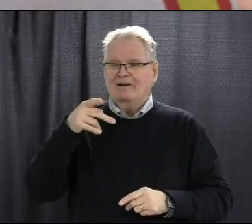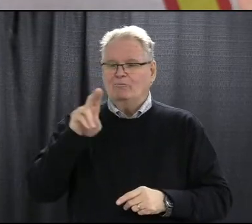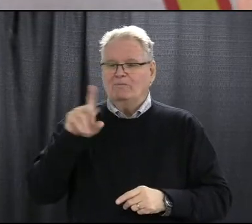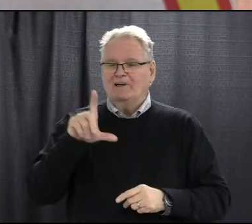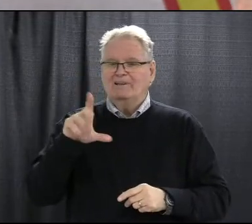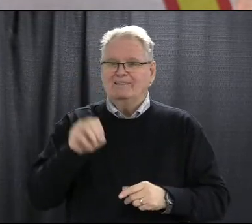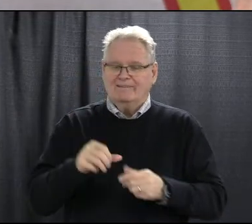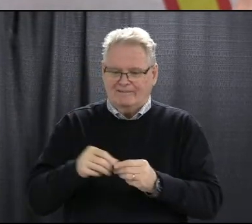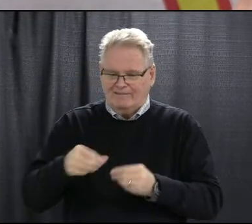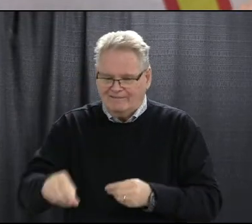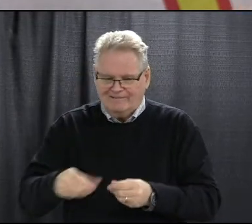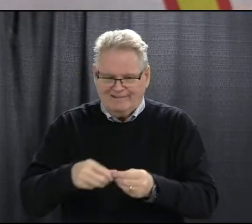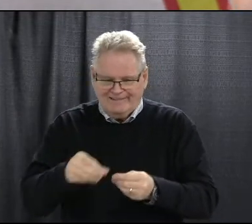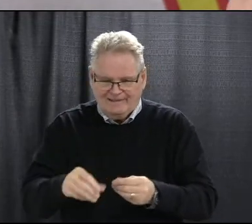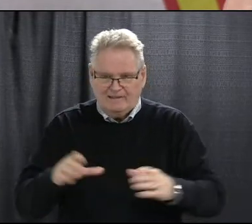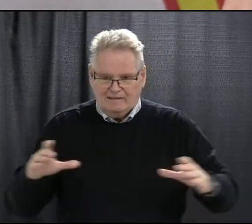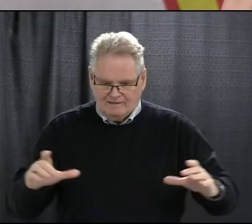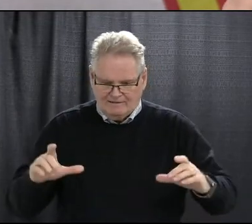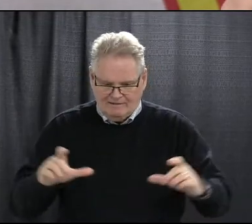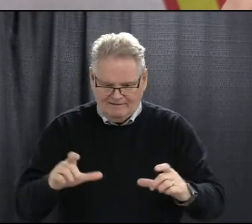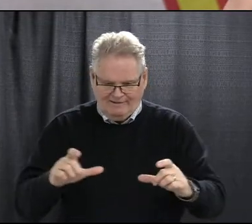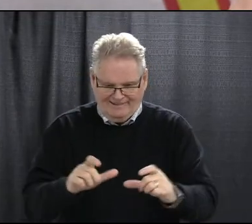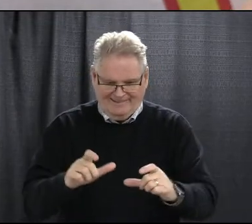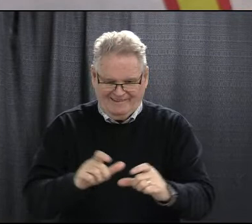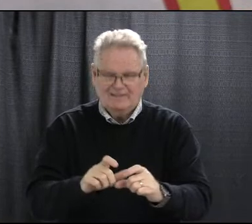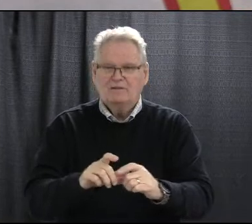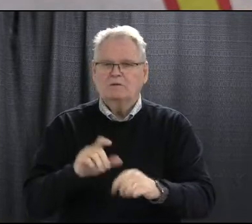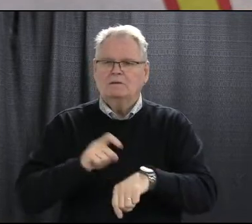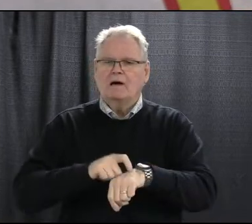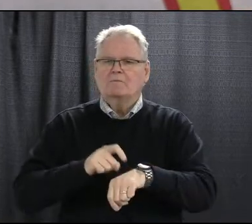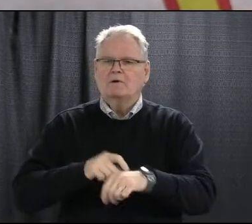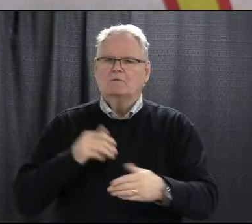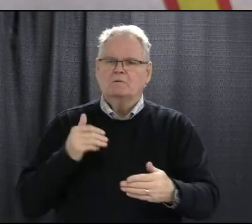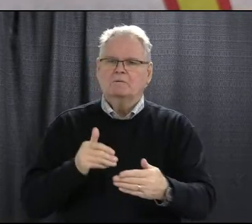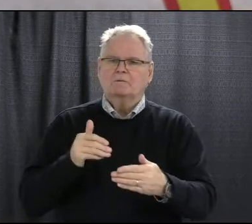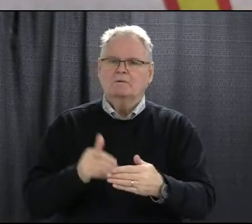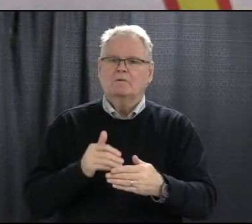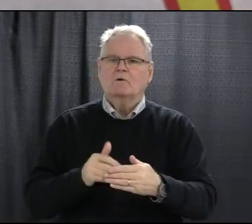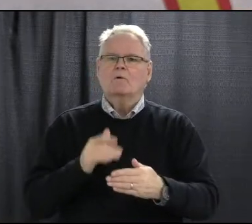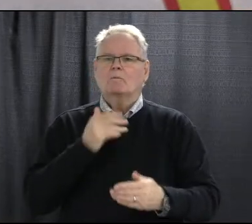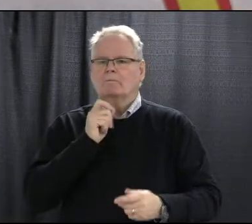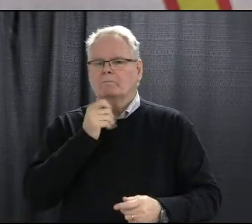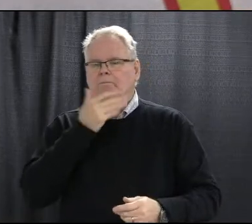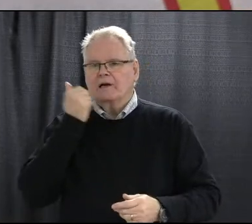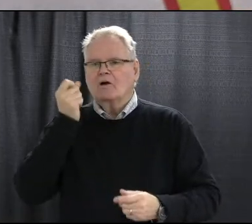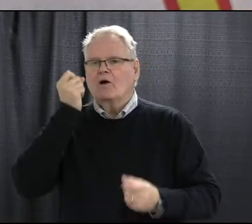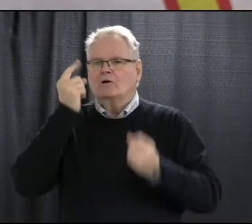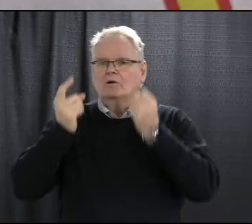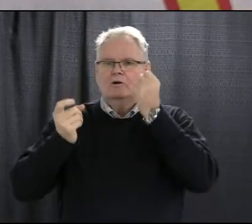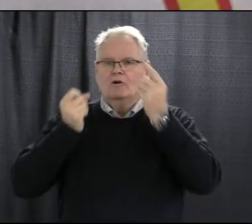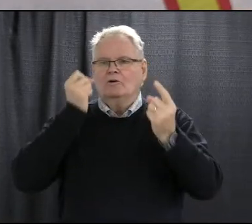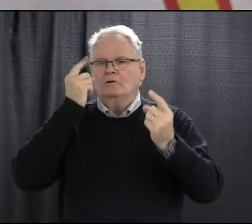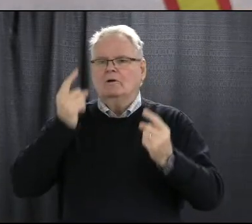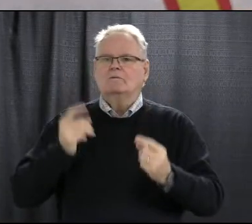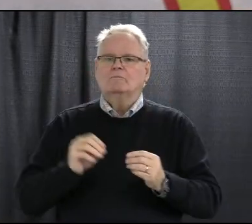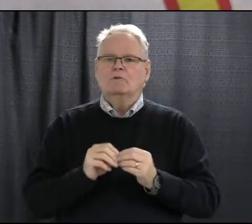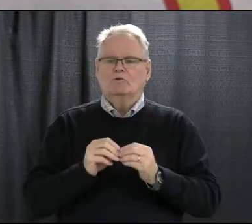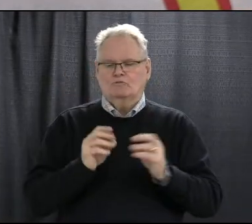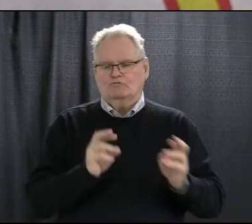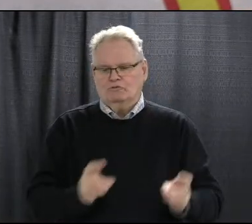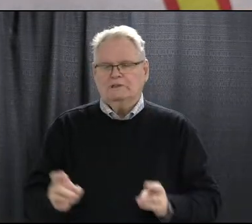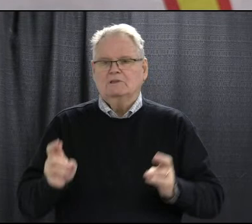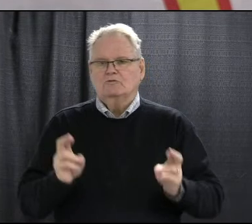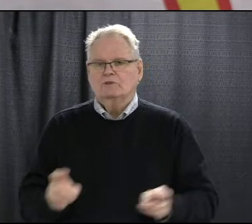long-term care review, the personal care review, fit into paving the way for this. You